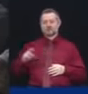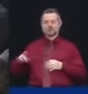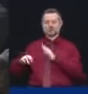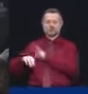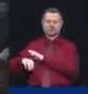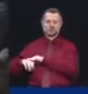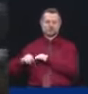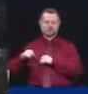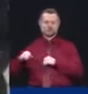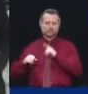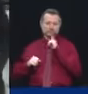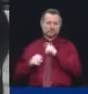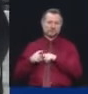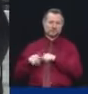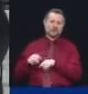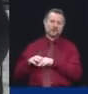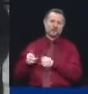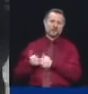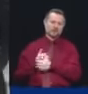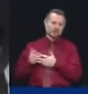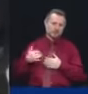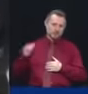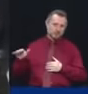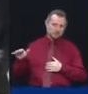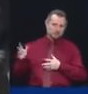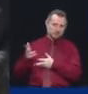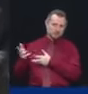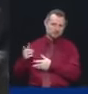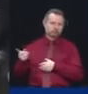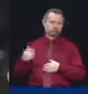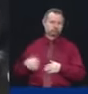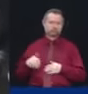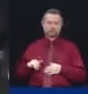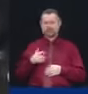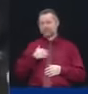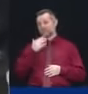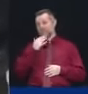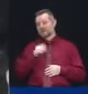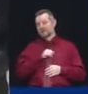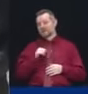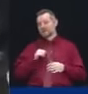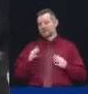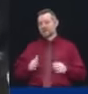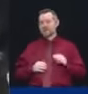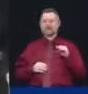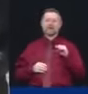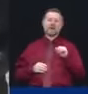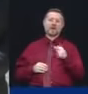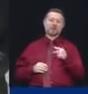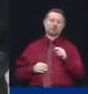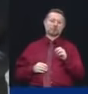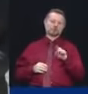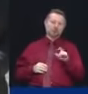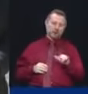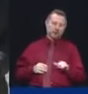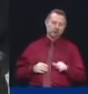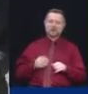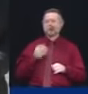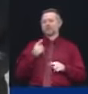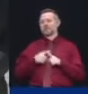left arm here. And thank you to Assemblymember Magnarelli and Sturpee for being here, and to our county executive for the